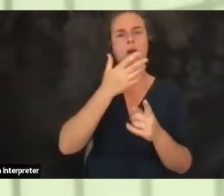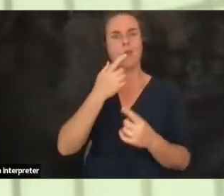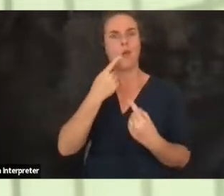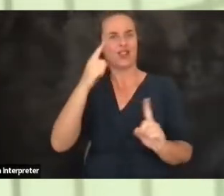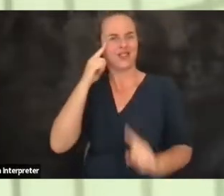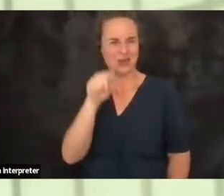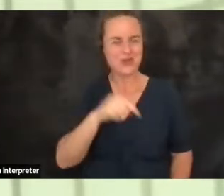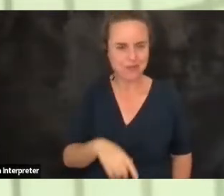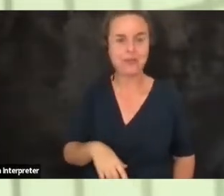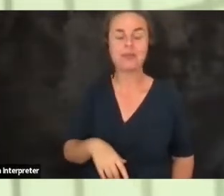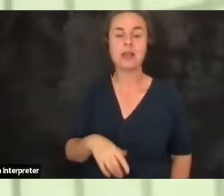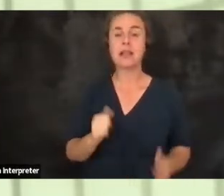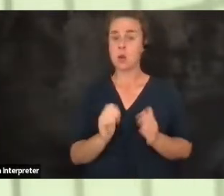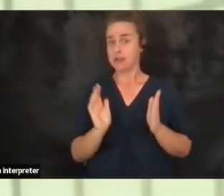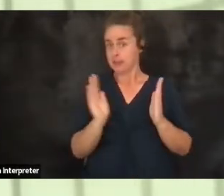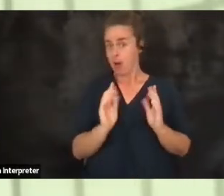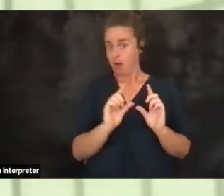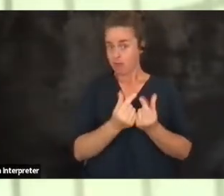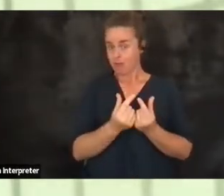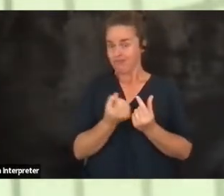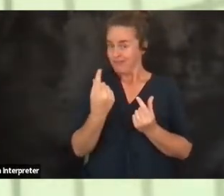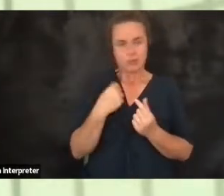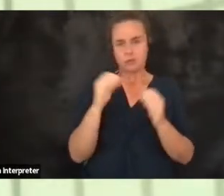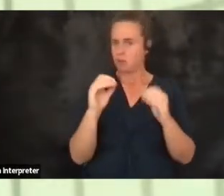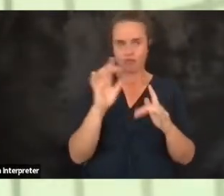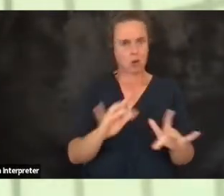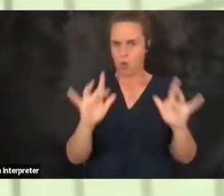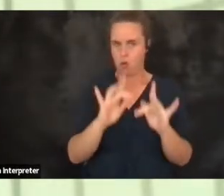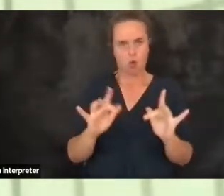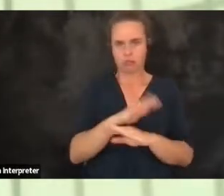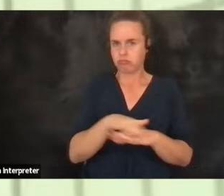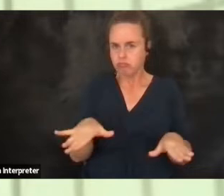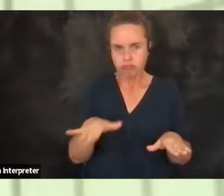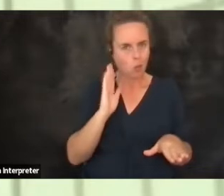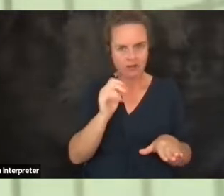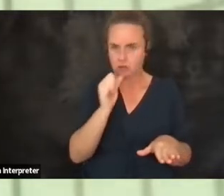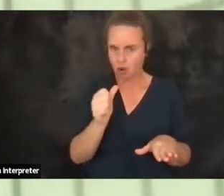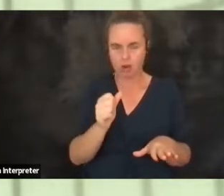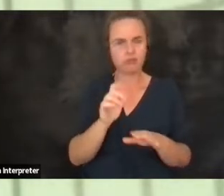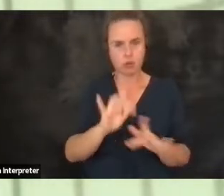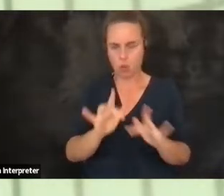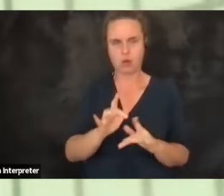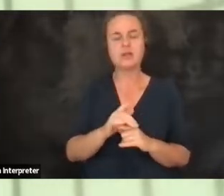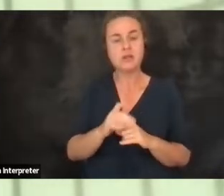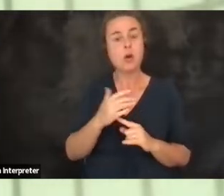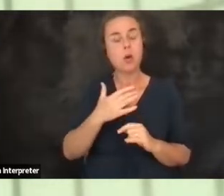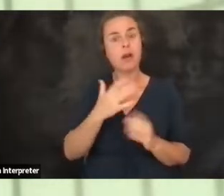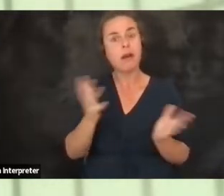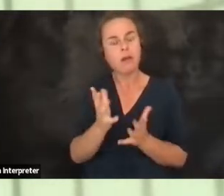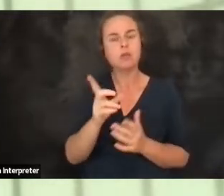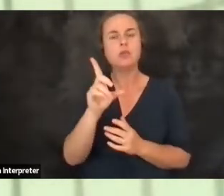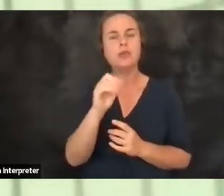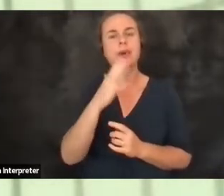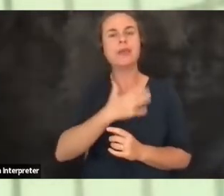In the small groups, particularly as we are not recording those sections, we encourage you to turn on your camera if you're in a space where it is comfortable to do